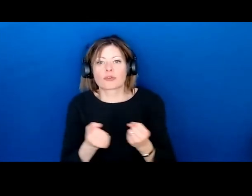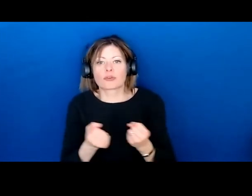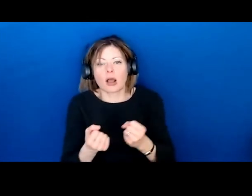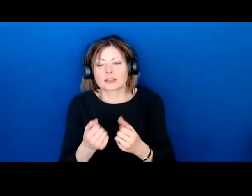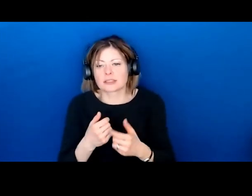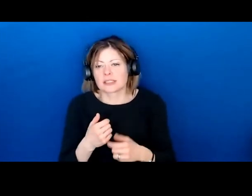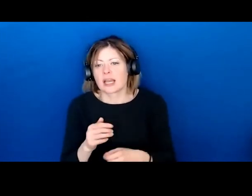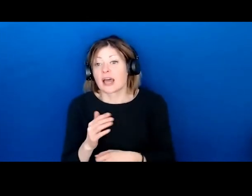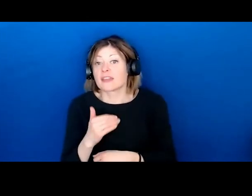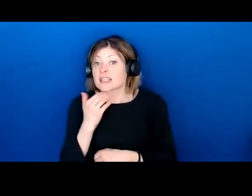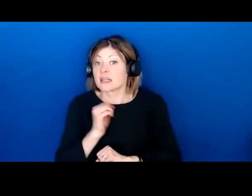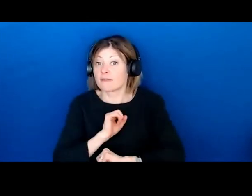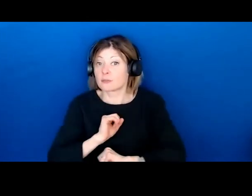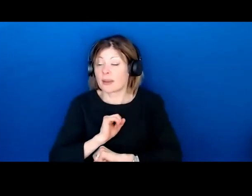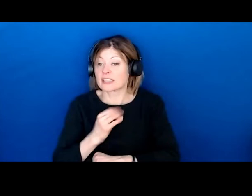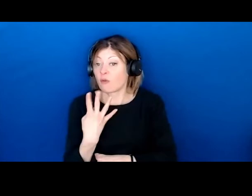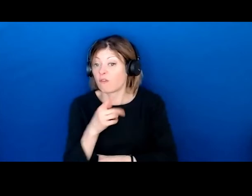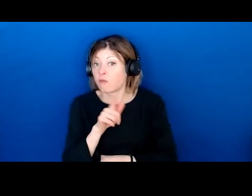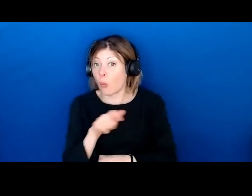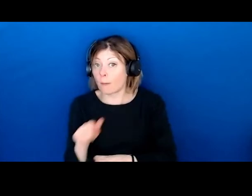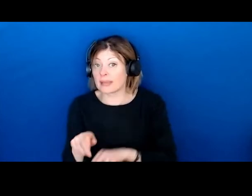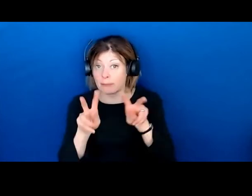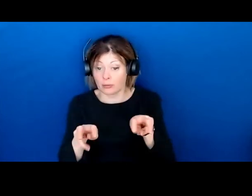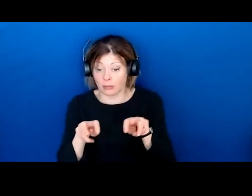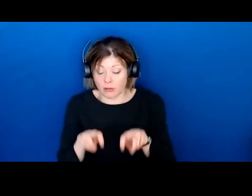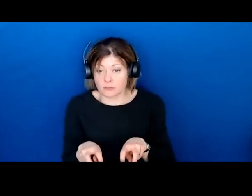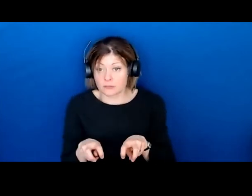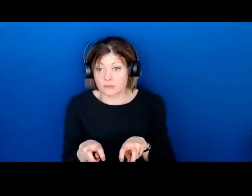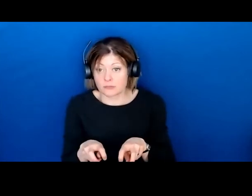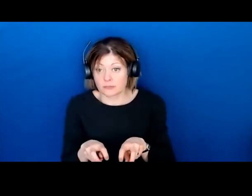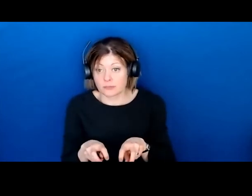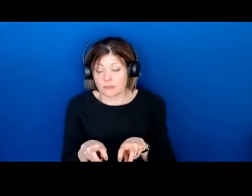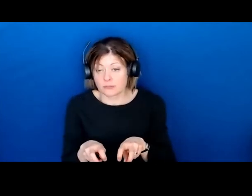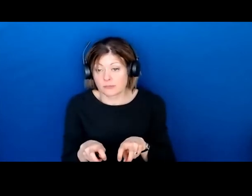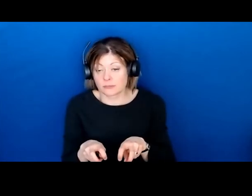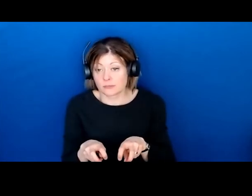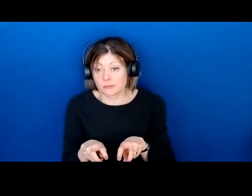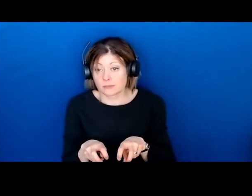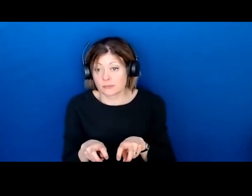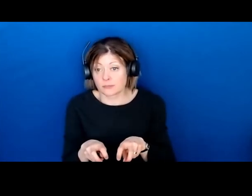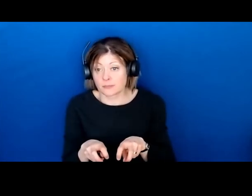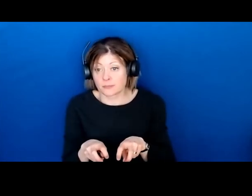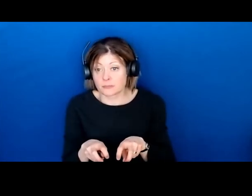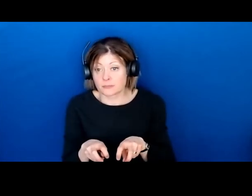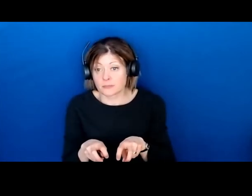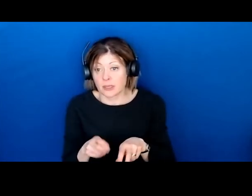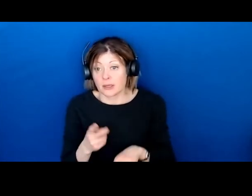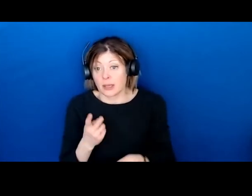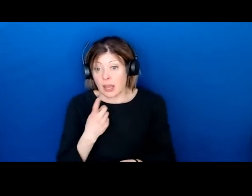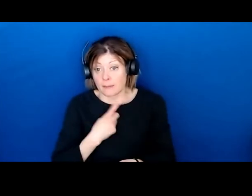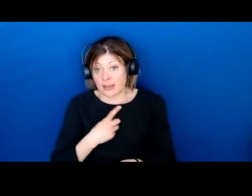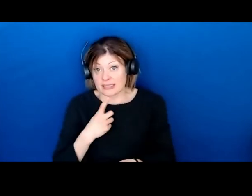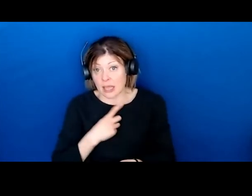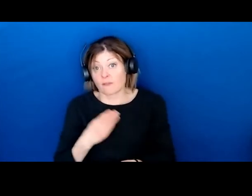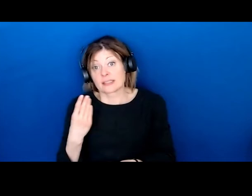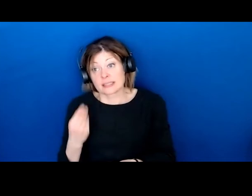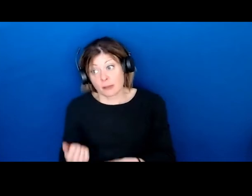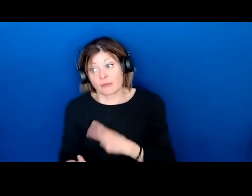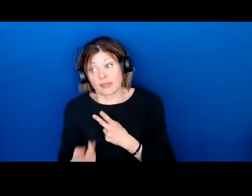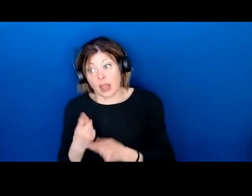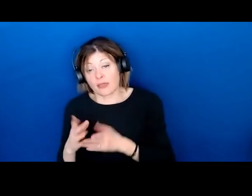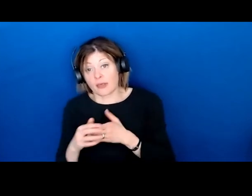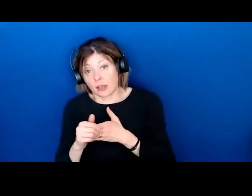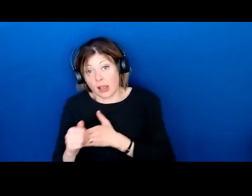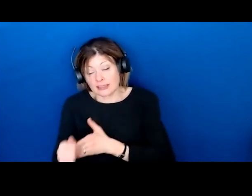for 4 people to sit in it. And I and some of the other guides are able to give